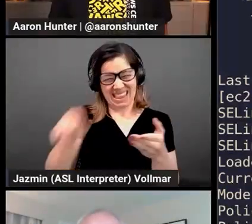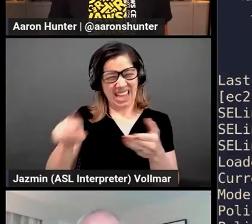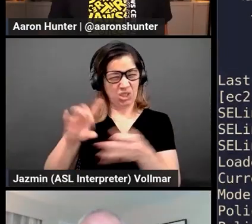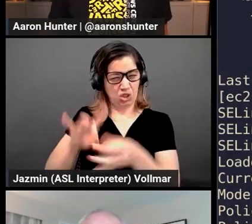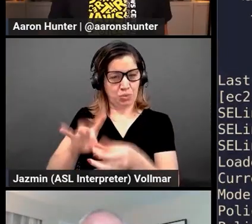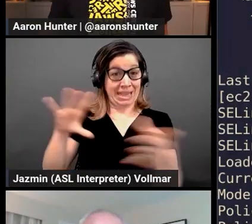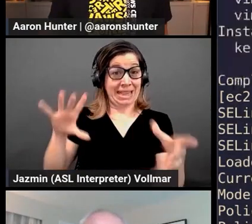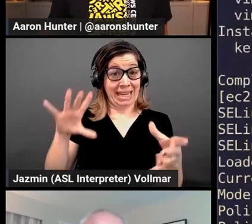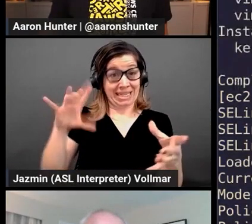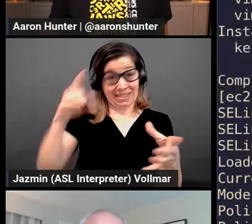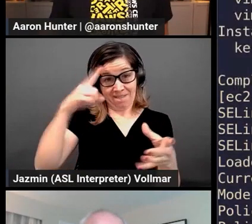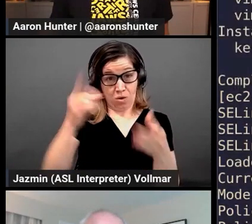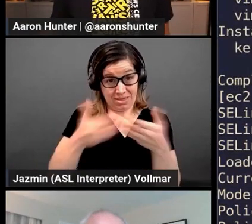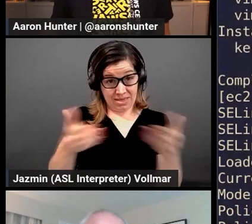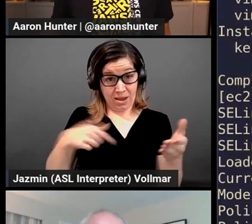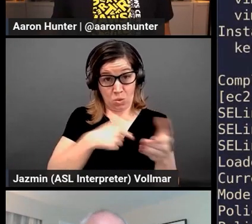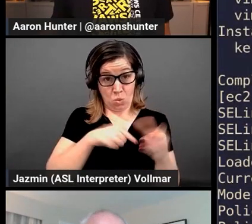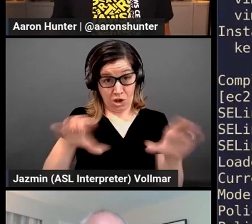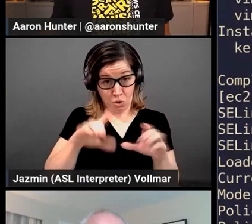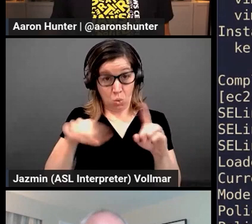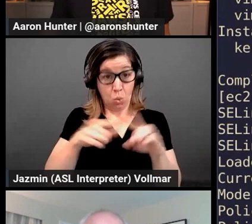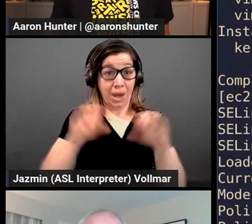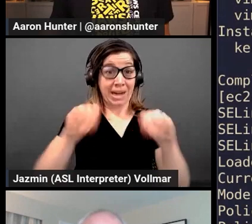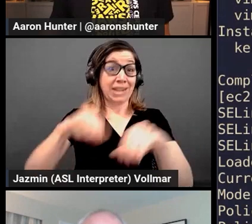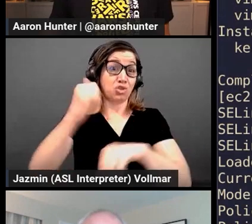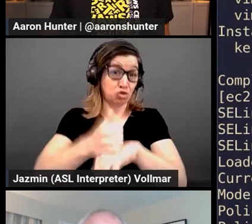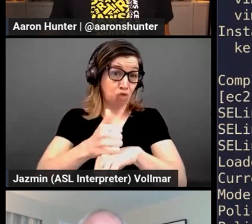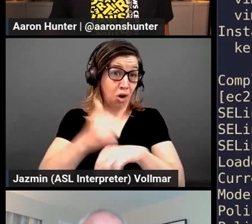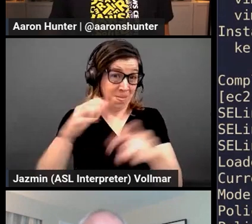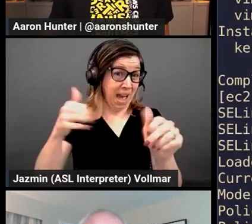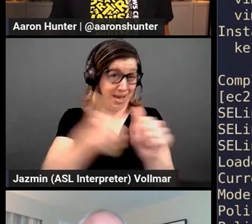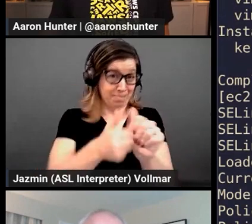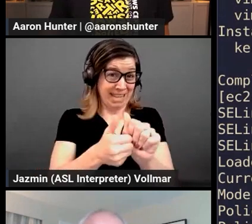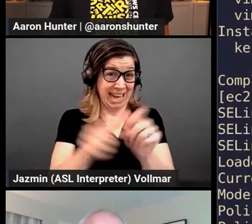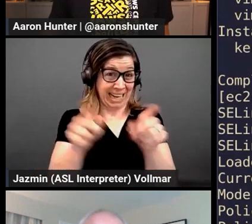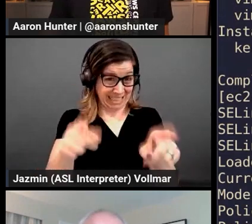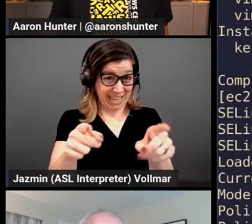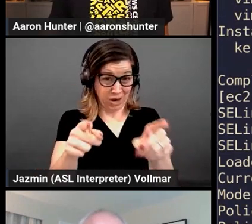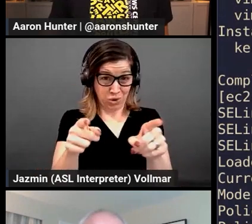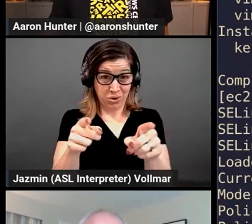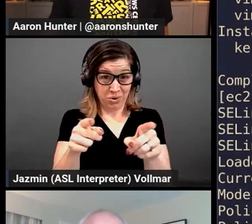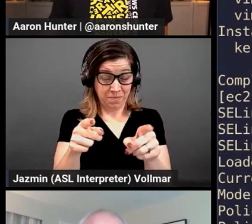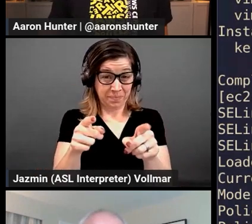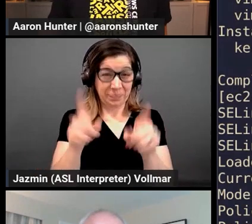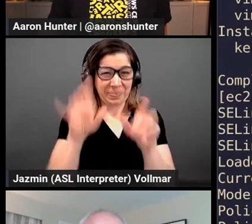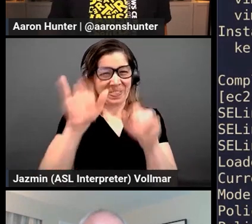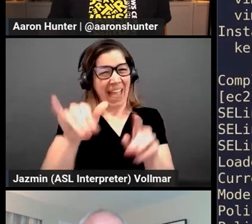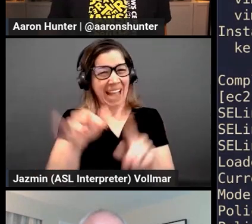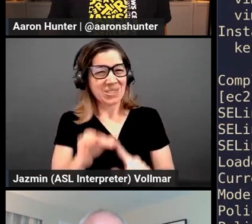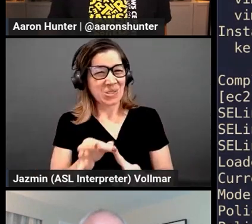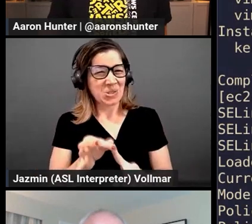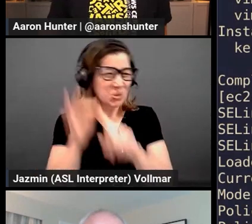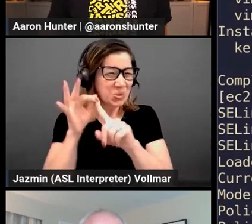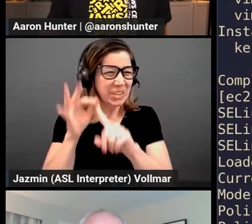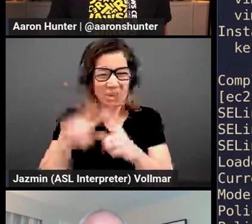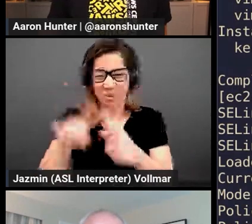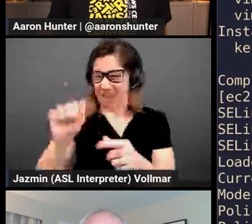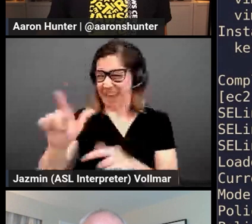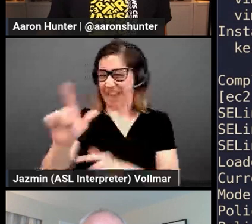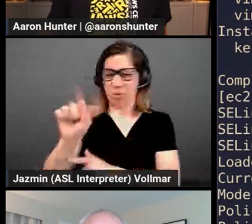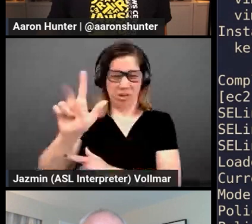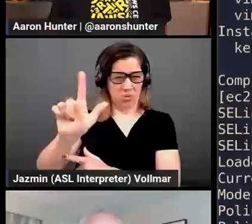do when installing the updates here. That's unique to AL